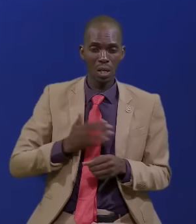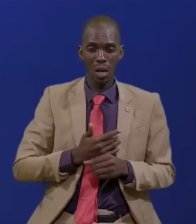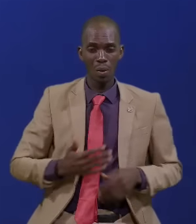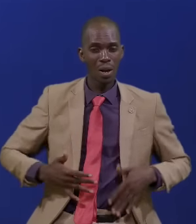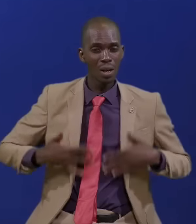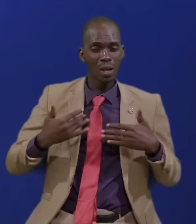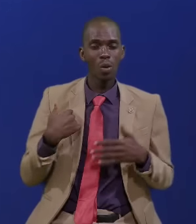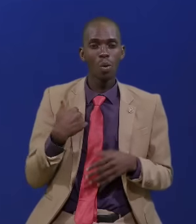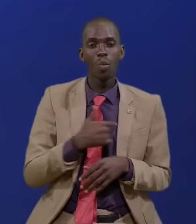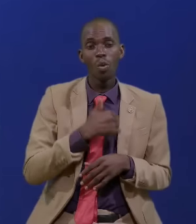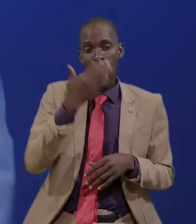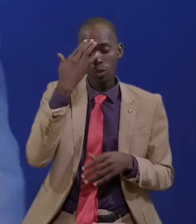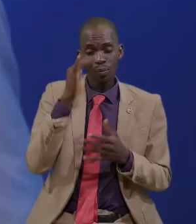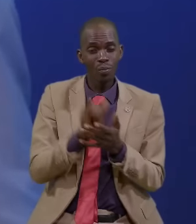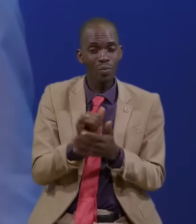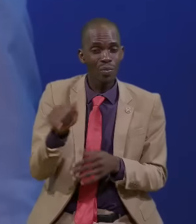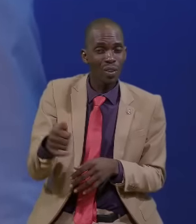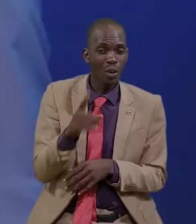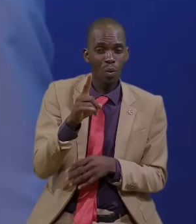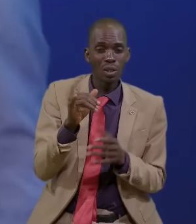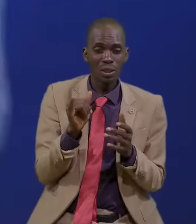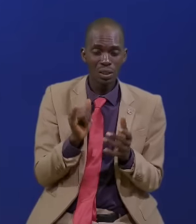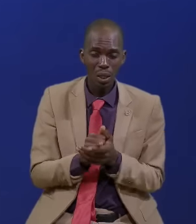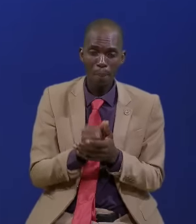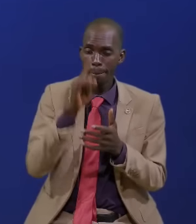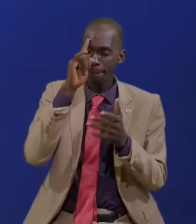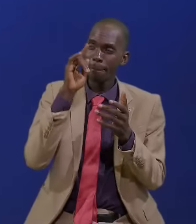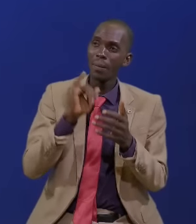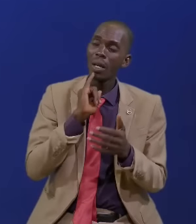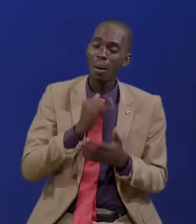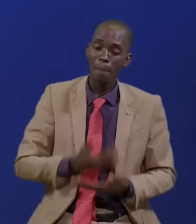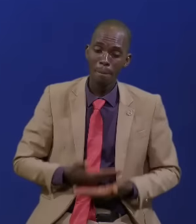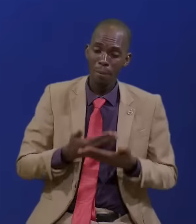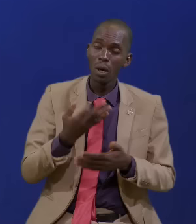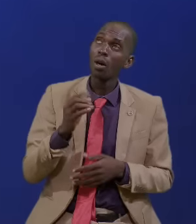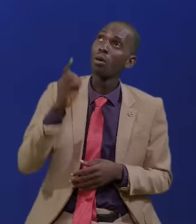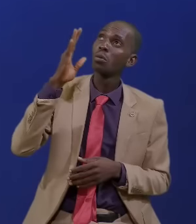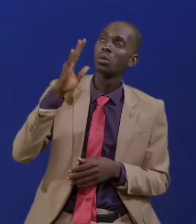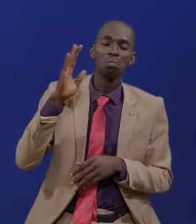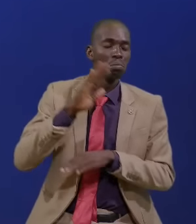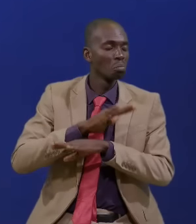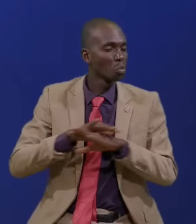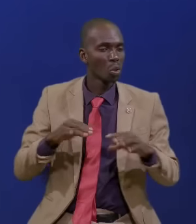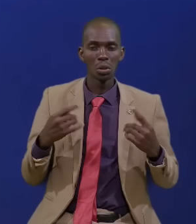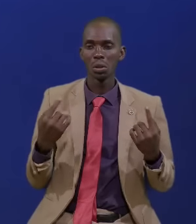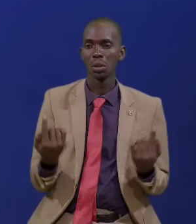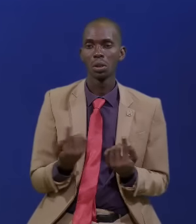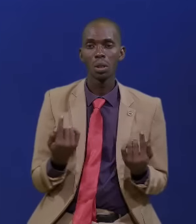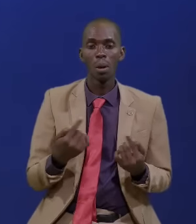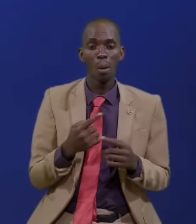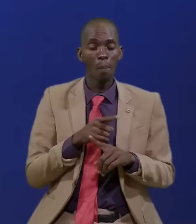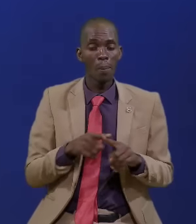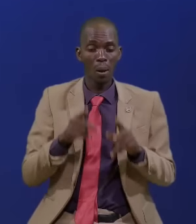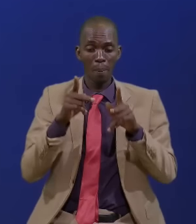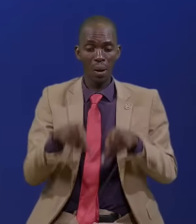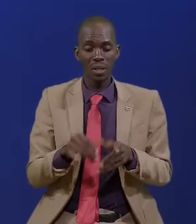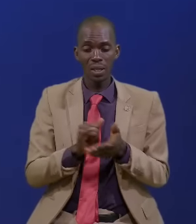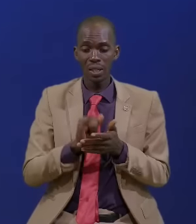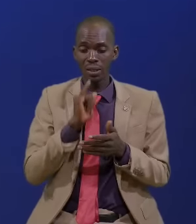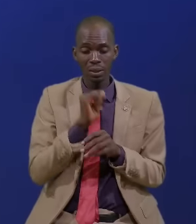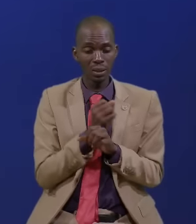of God sinneth not. But he that is begotten of God keepeth